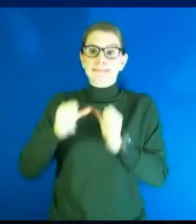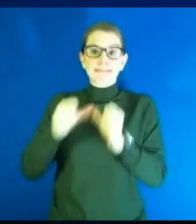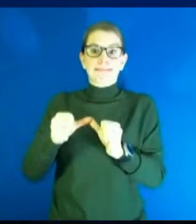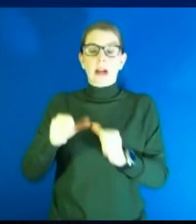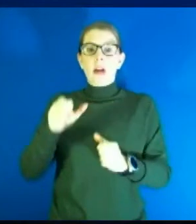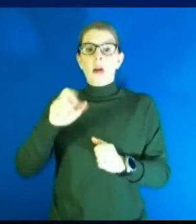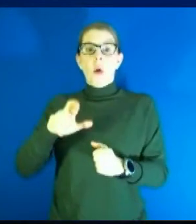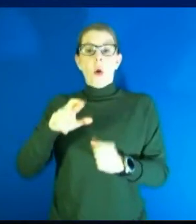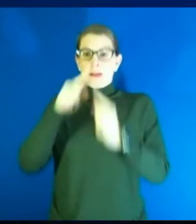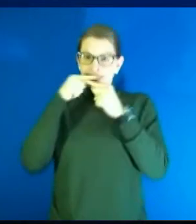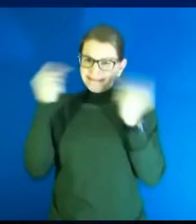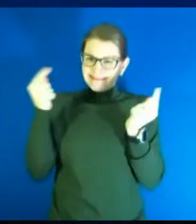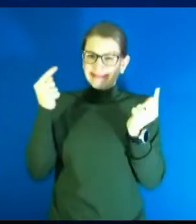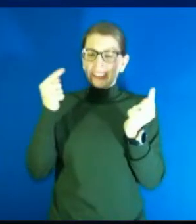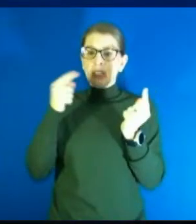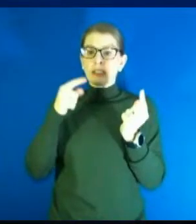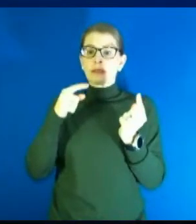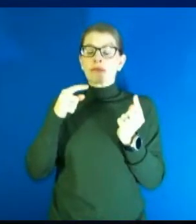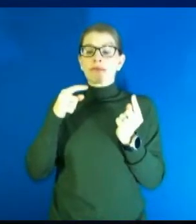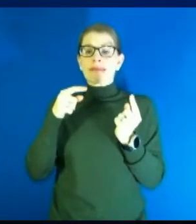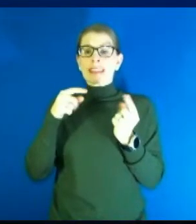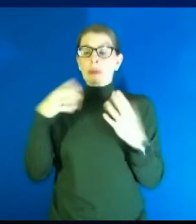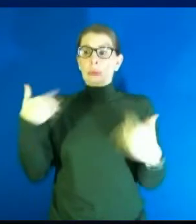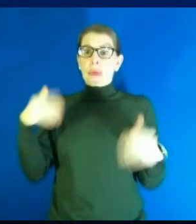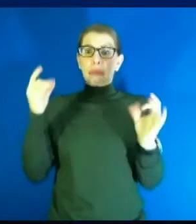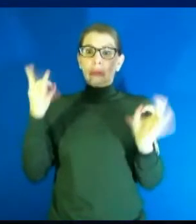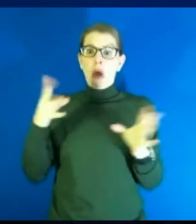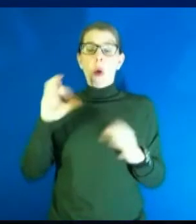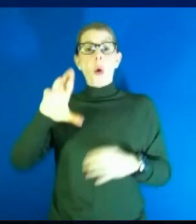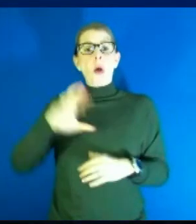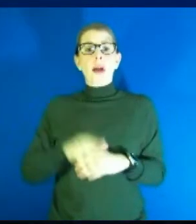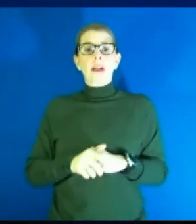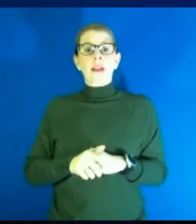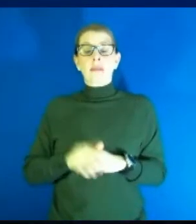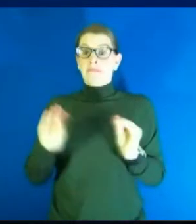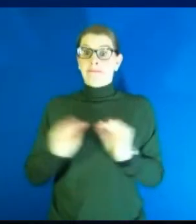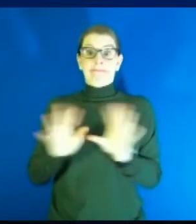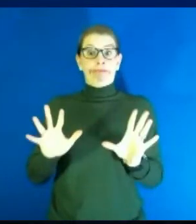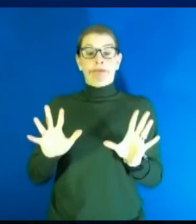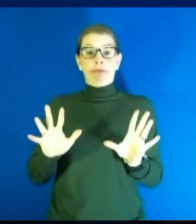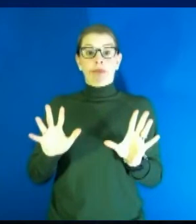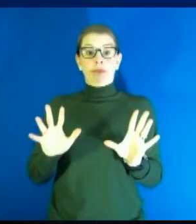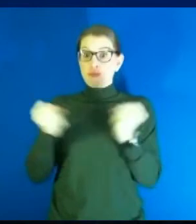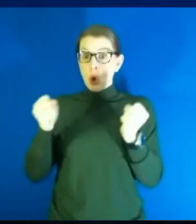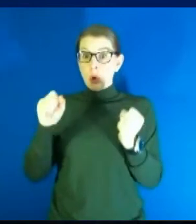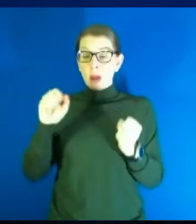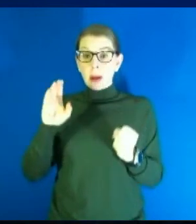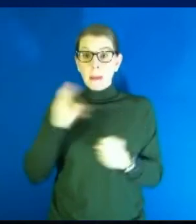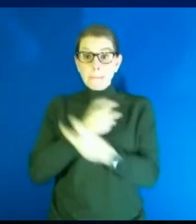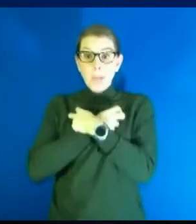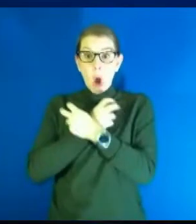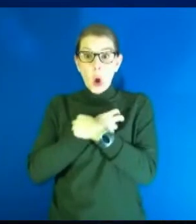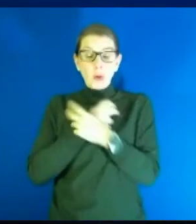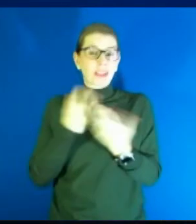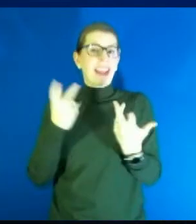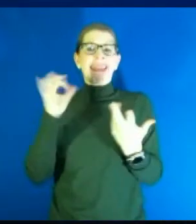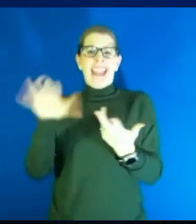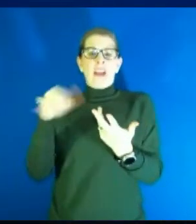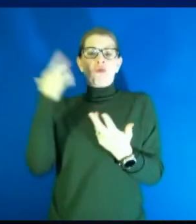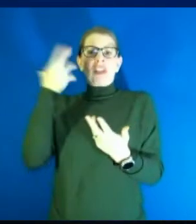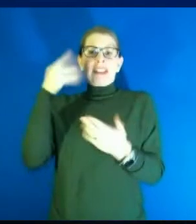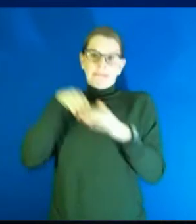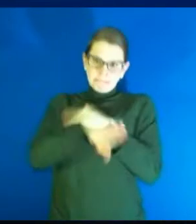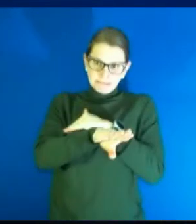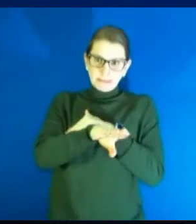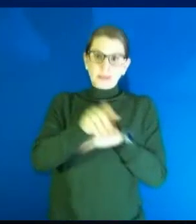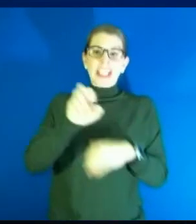allergic reaction, or if you're having an obviously broken bone that's displaced, all those things are reason to come into the emergency